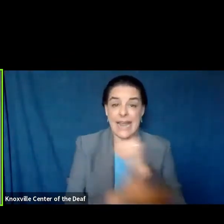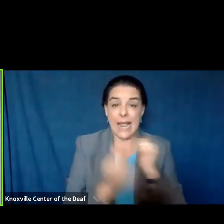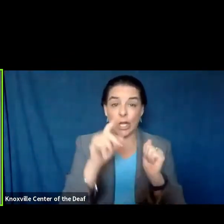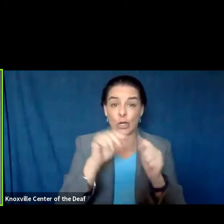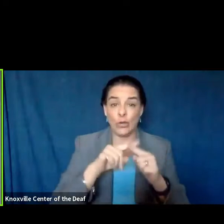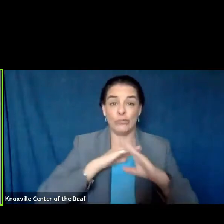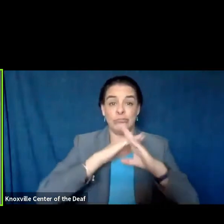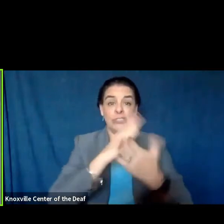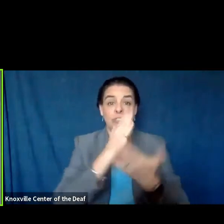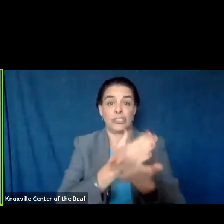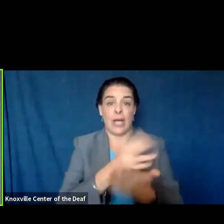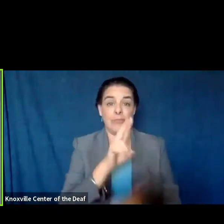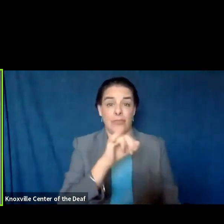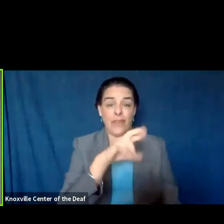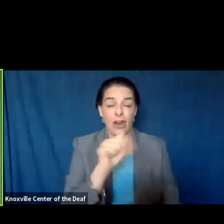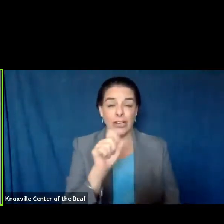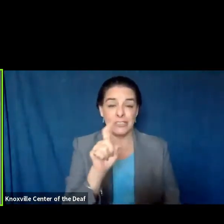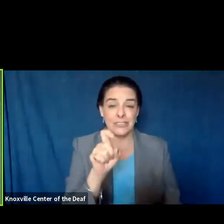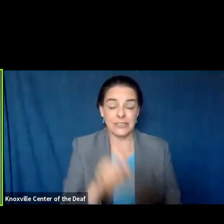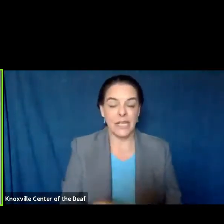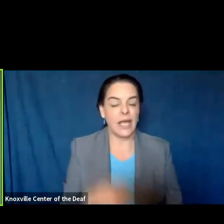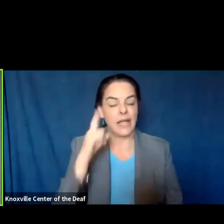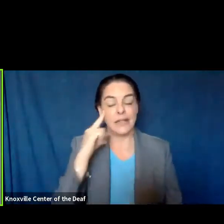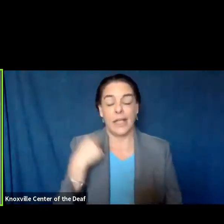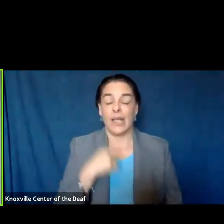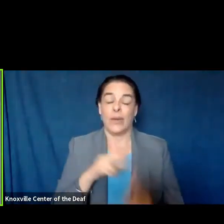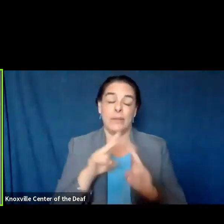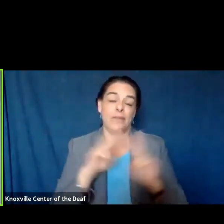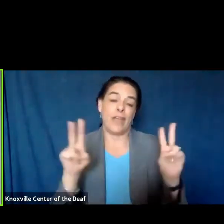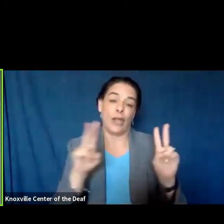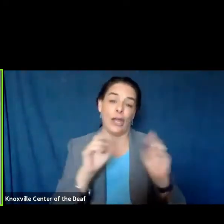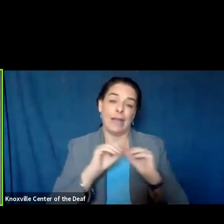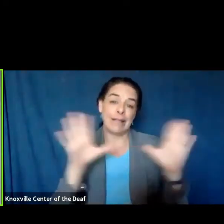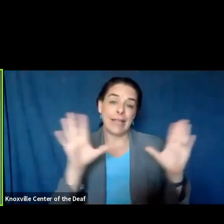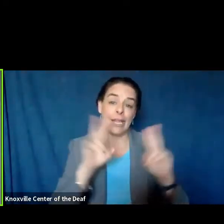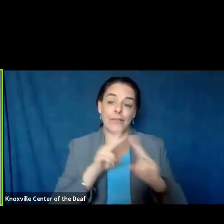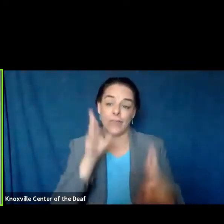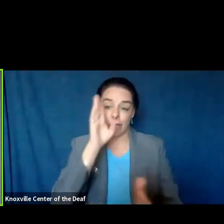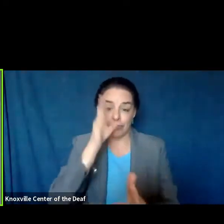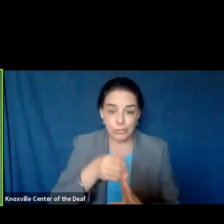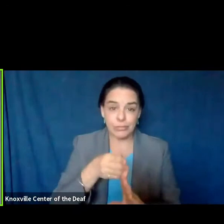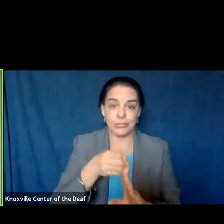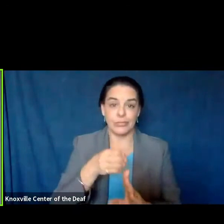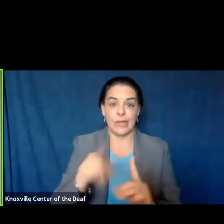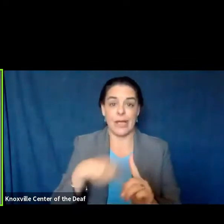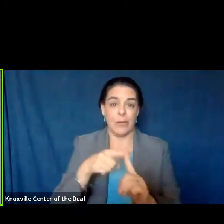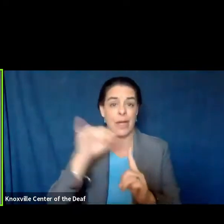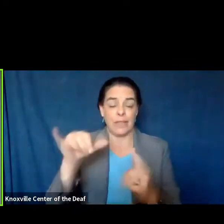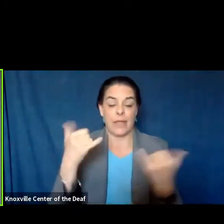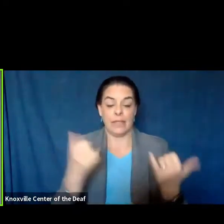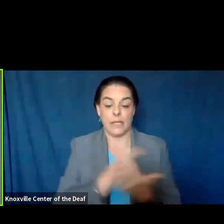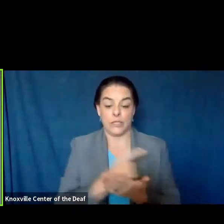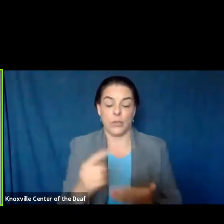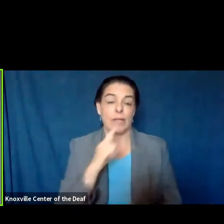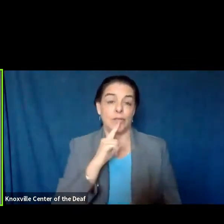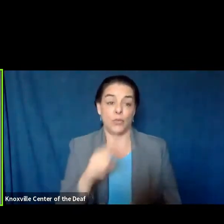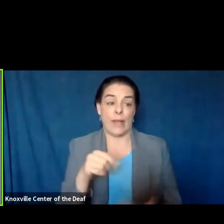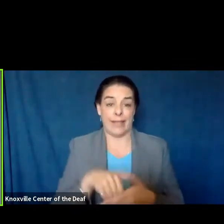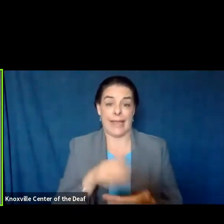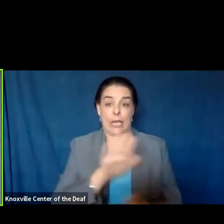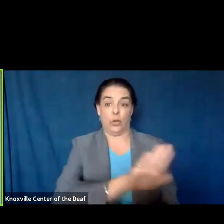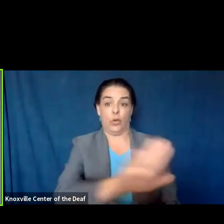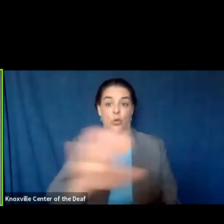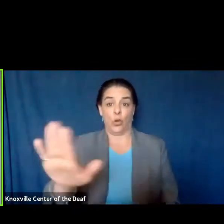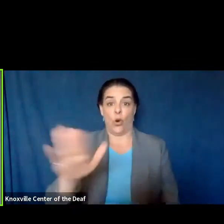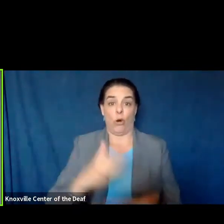I think we've been very clear and very direct on that this week, is that it's really in the community's hands at